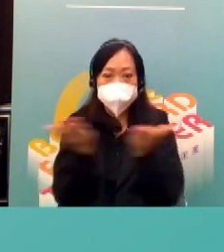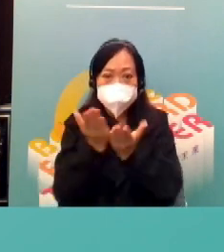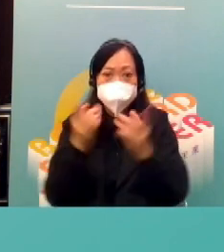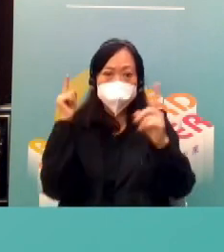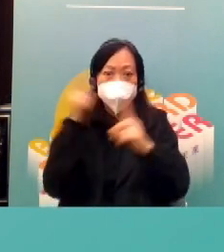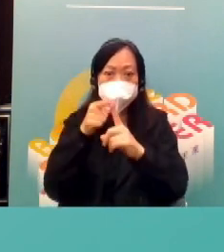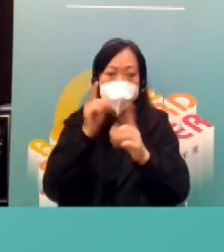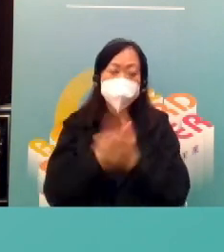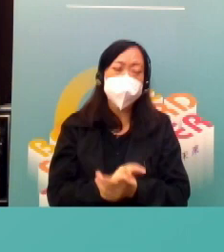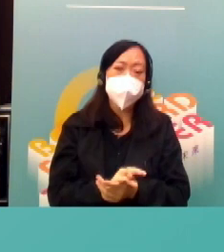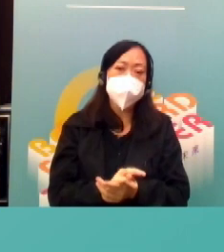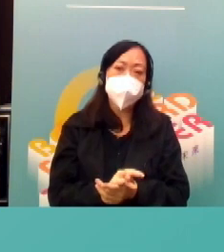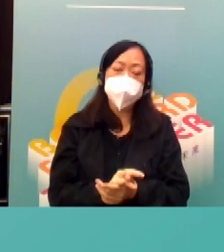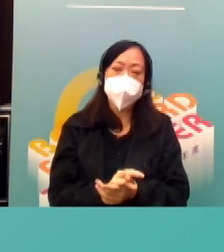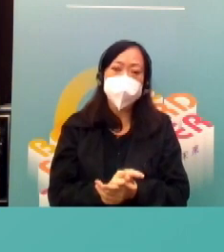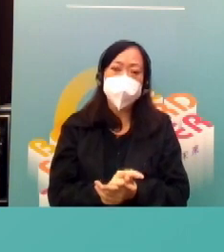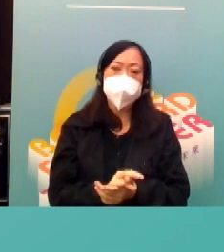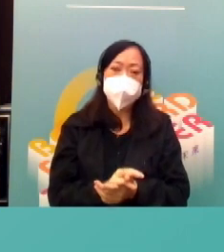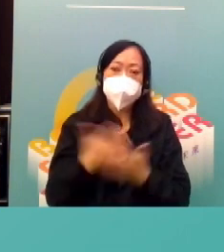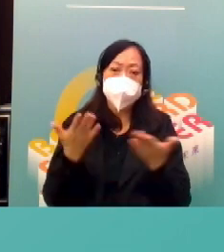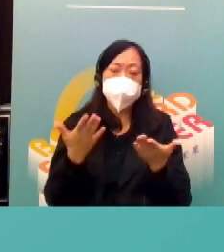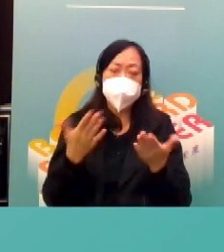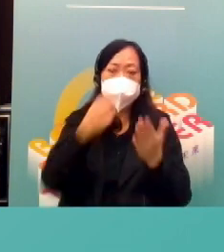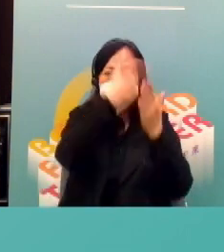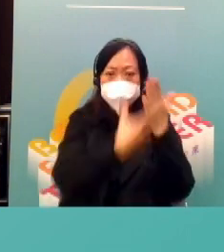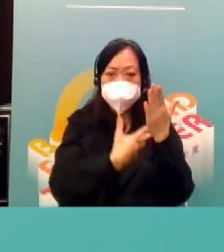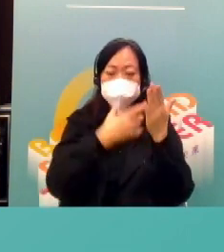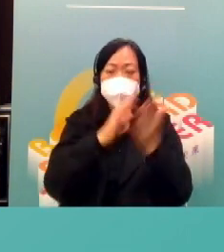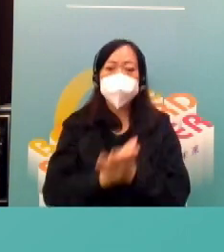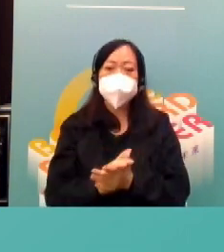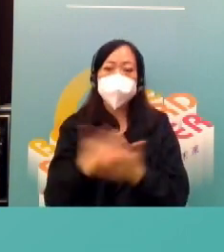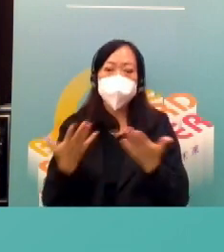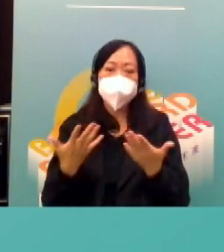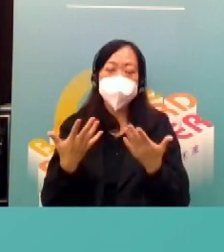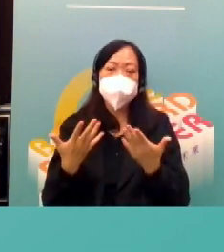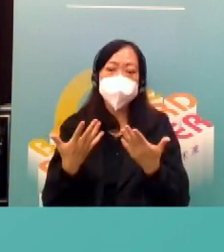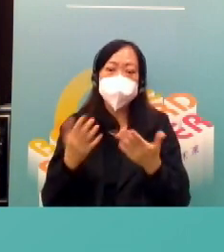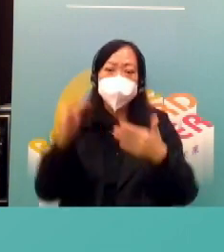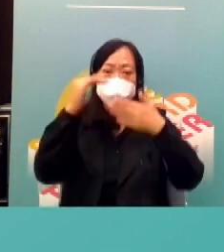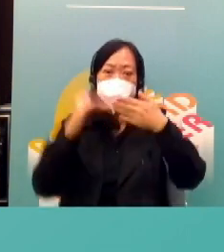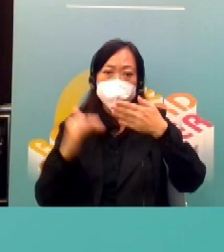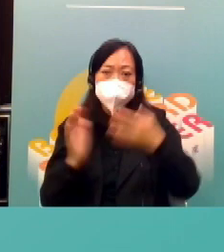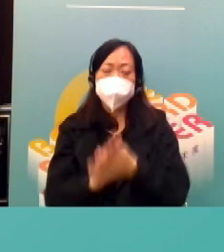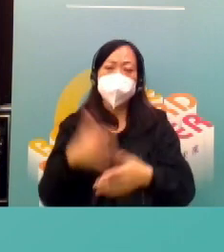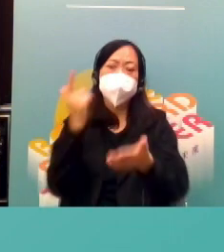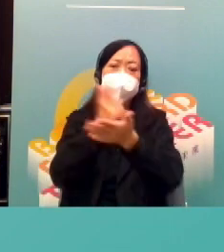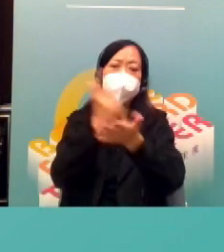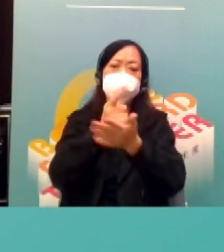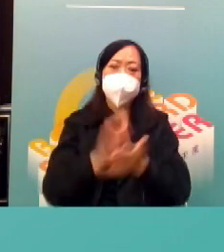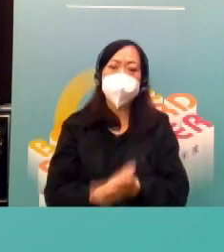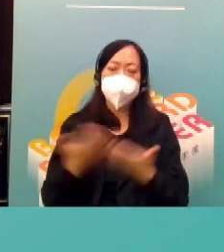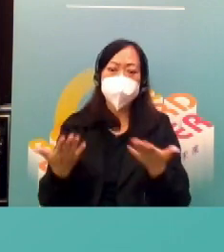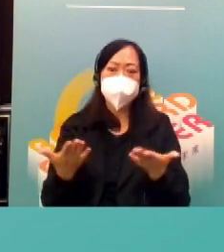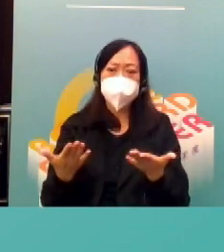this sort of policy framework or the stability is really critical to provide that long-term